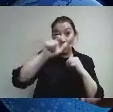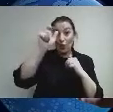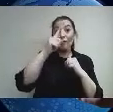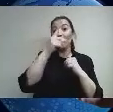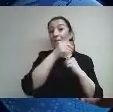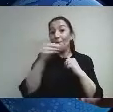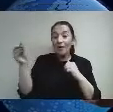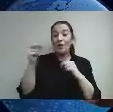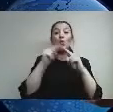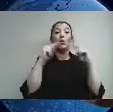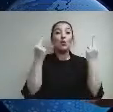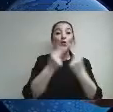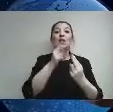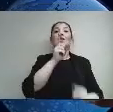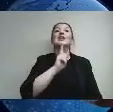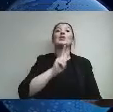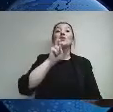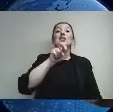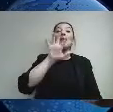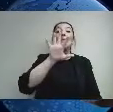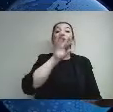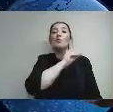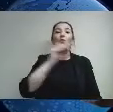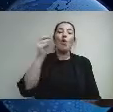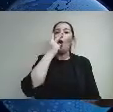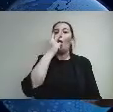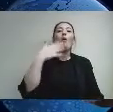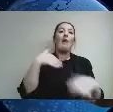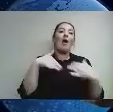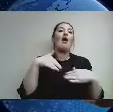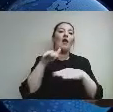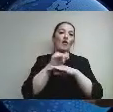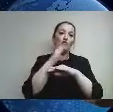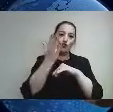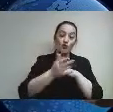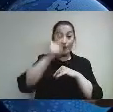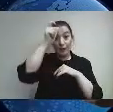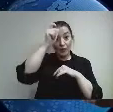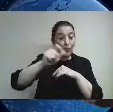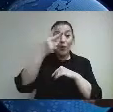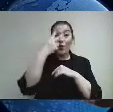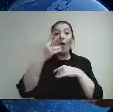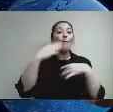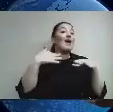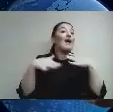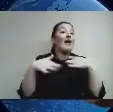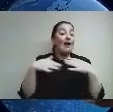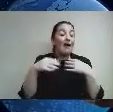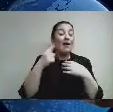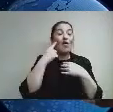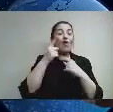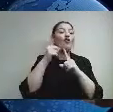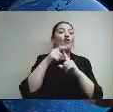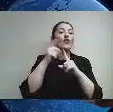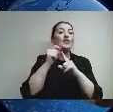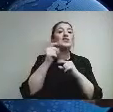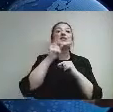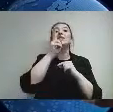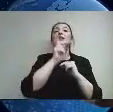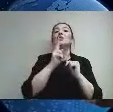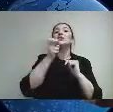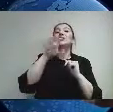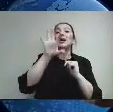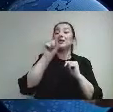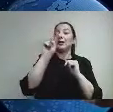Turkey, 1 million visually impaired people were living, and 39 million of the world population is